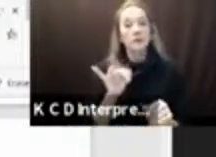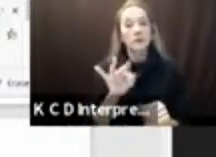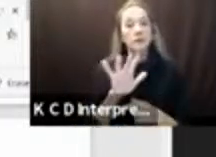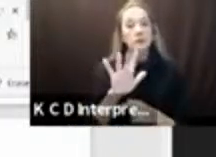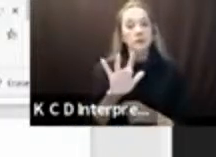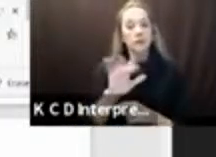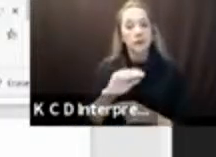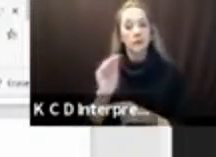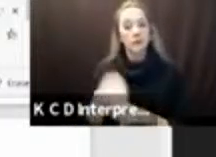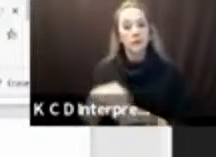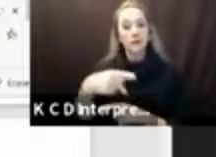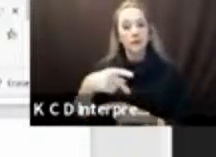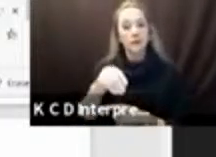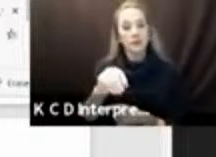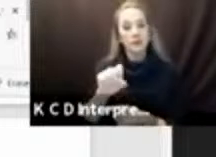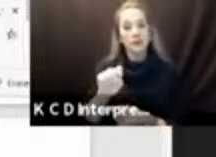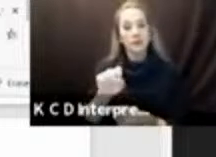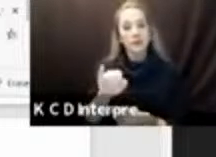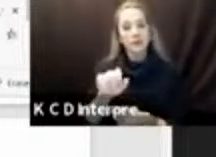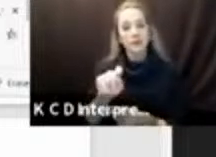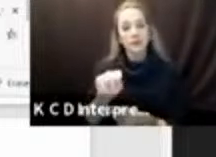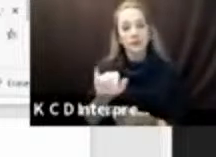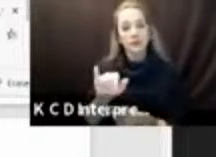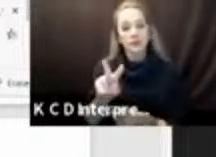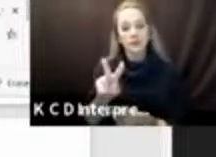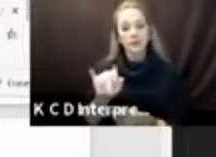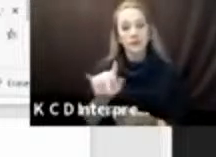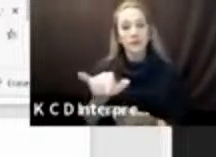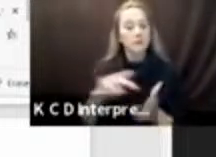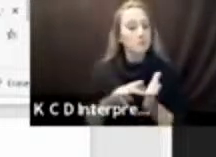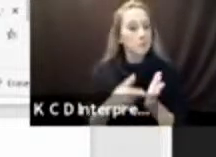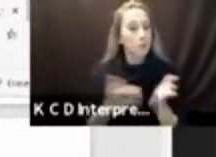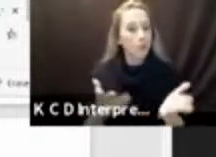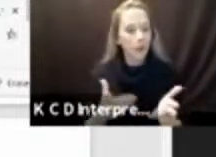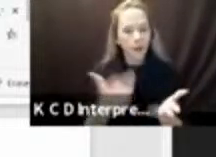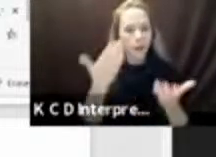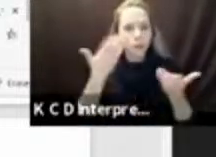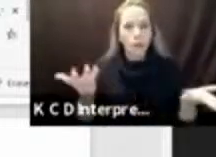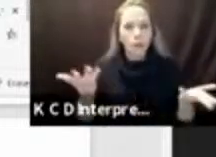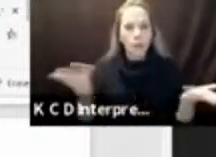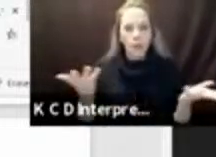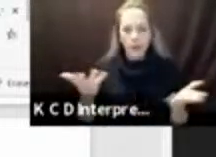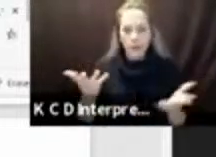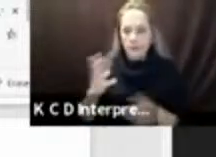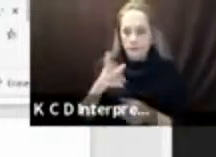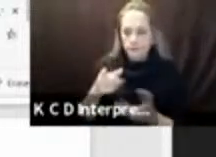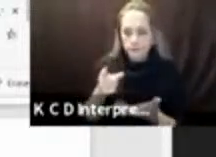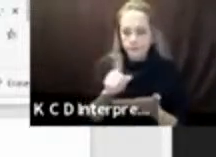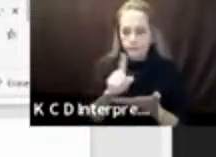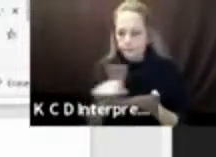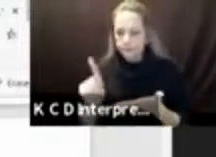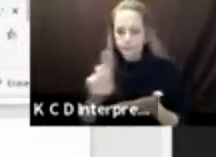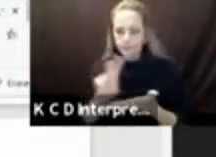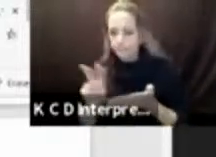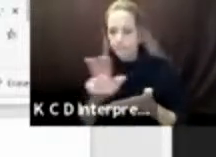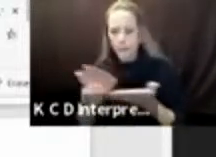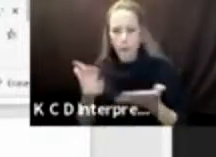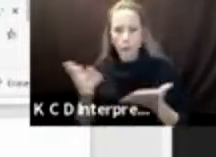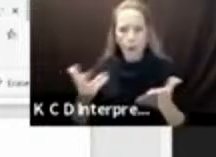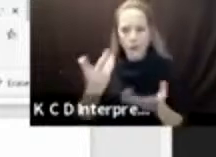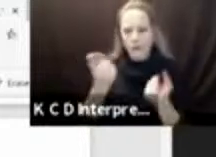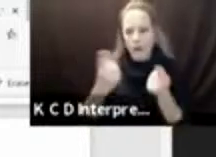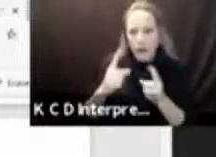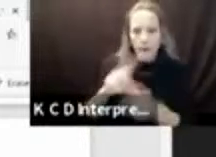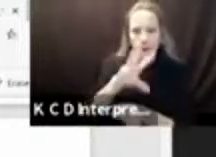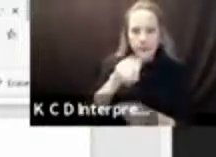25% positivity, it would just suggest that you really don't know what's going on week to week in the community. It's when